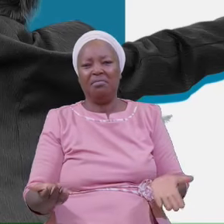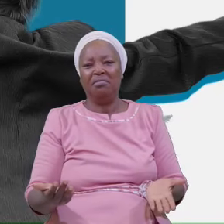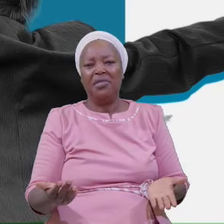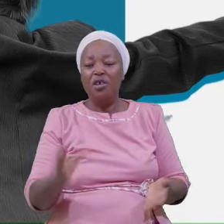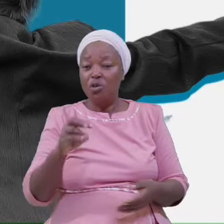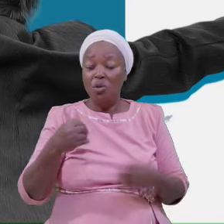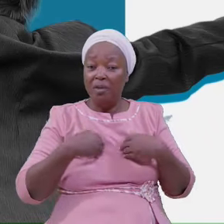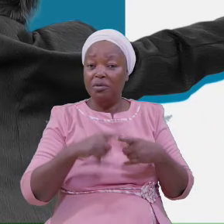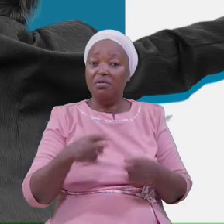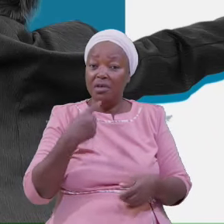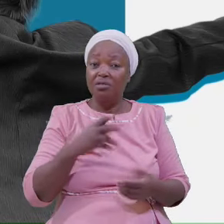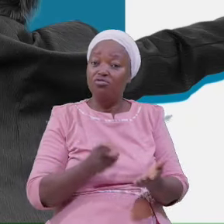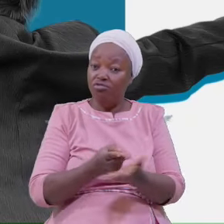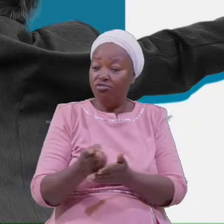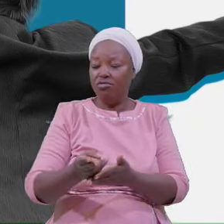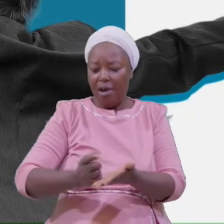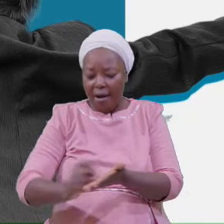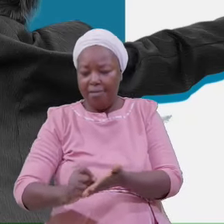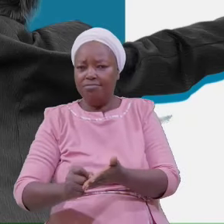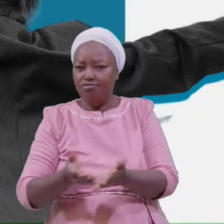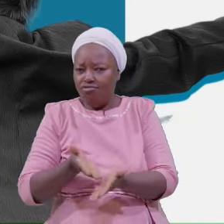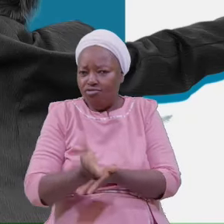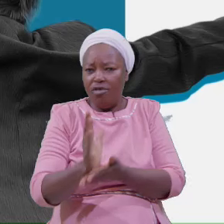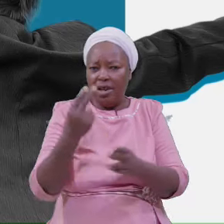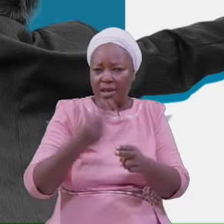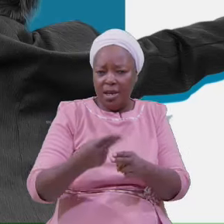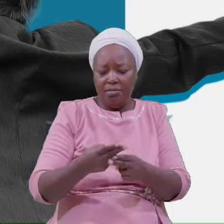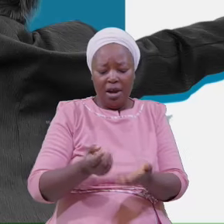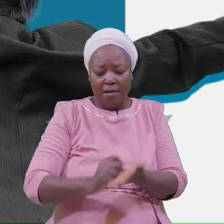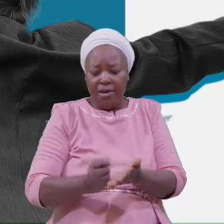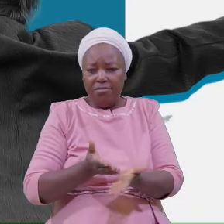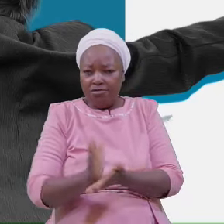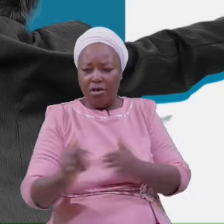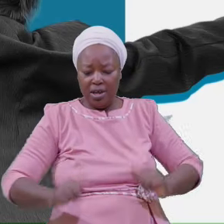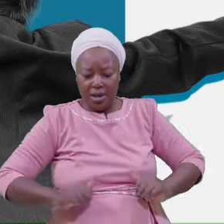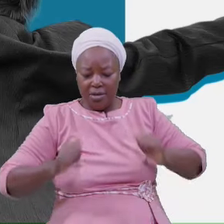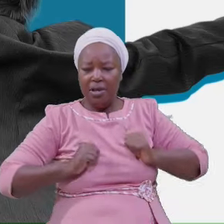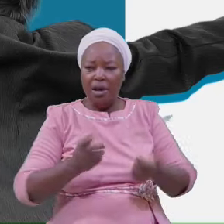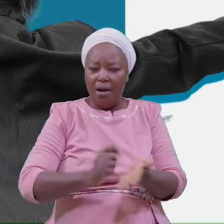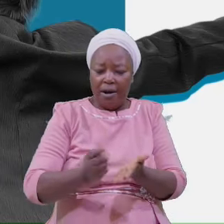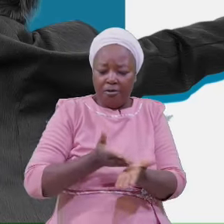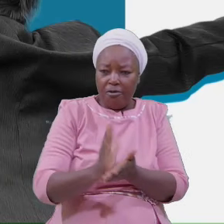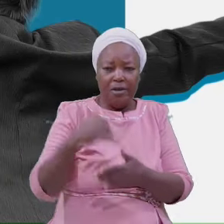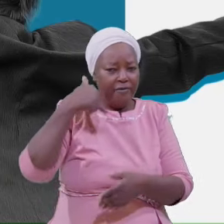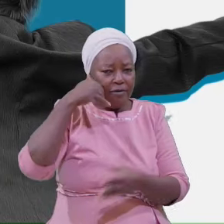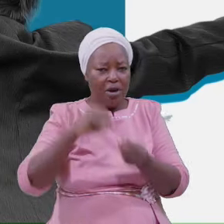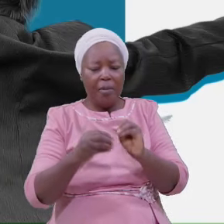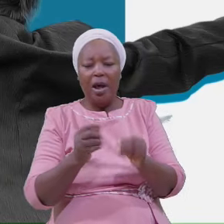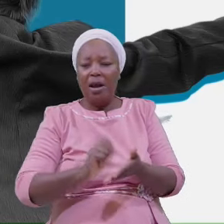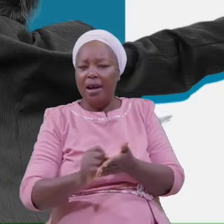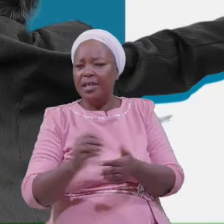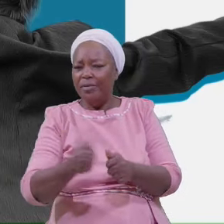yourself, written in capital letters so that we'll be able to read it, to help you, to trace you.